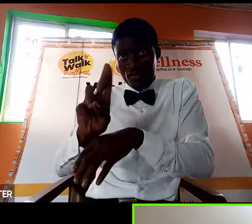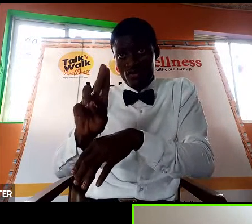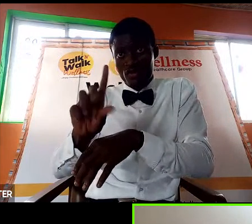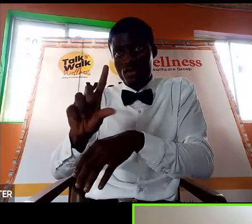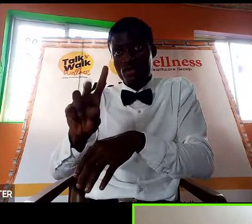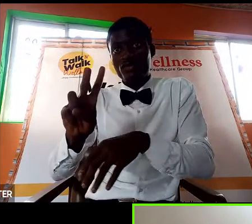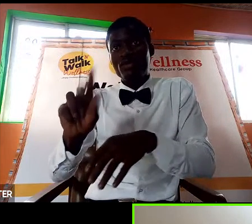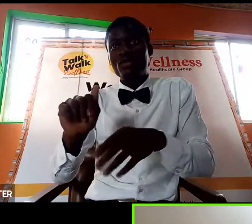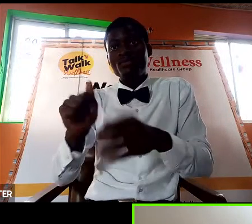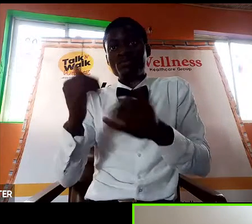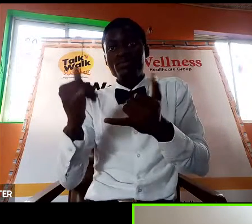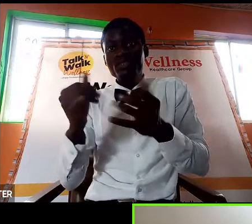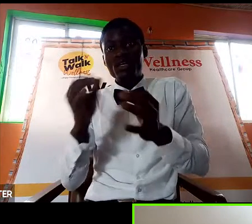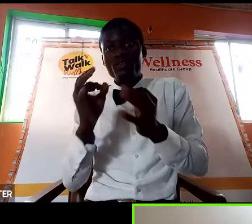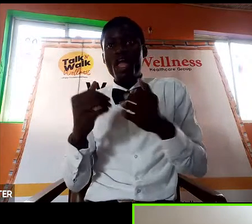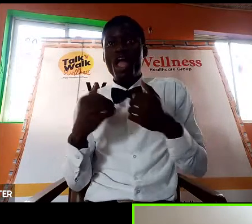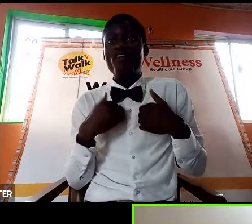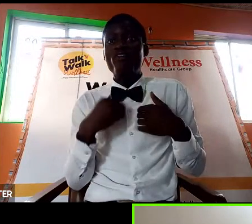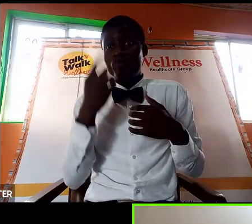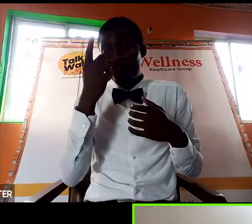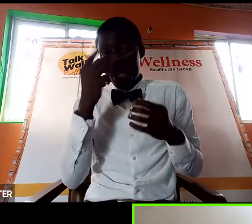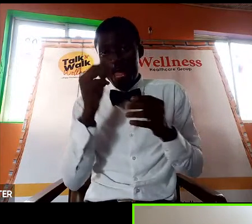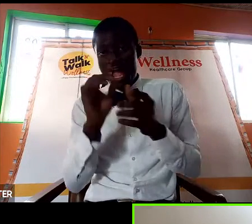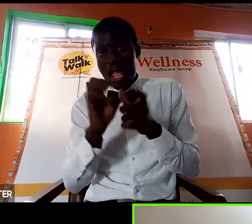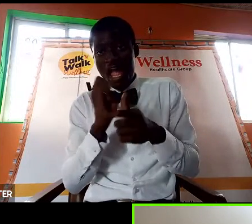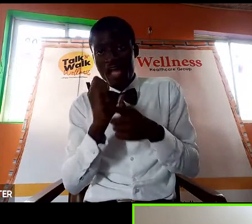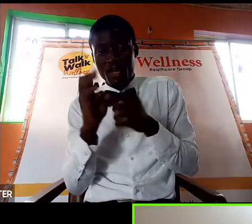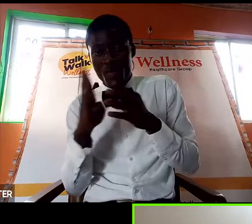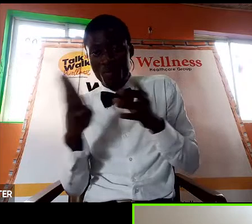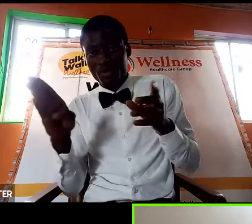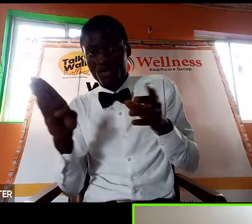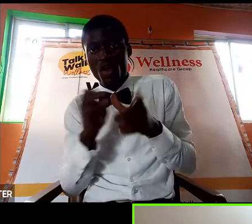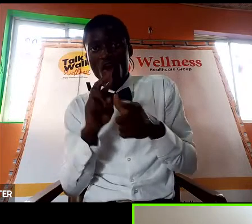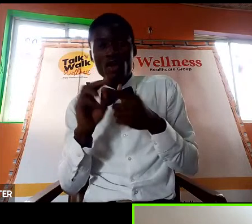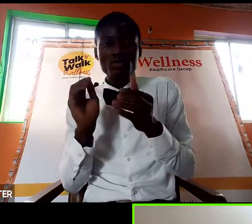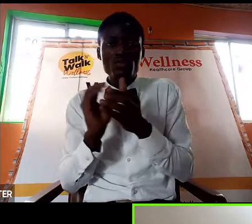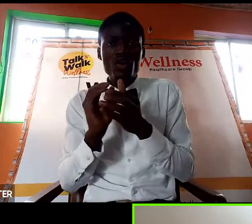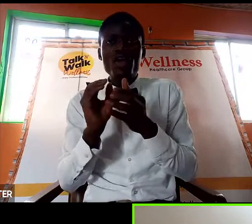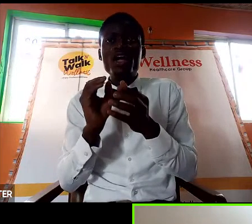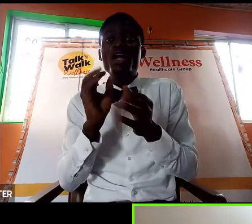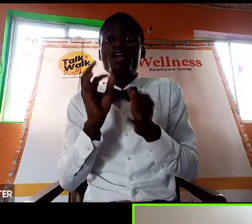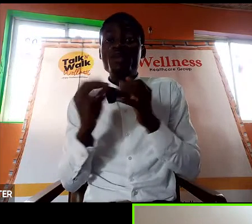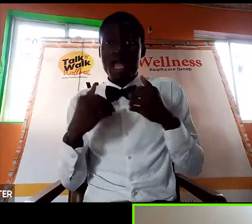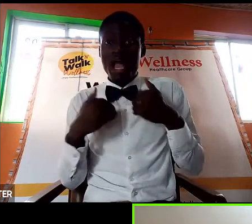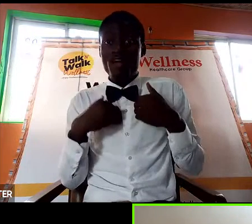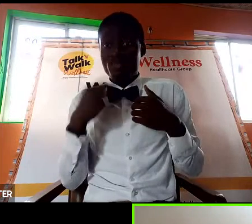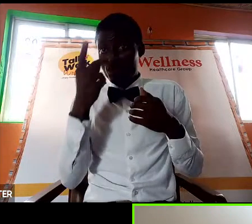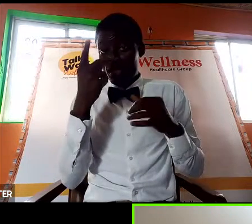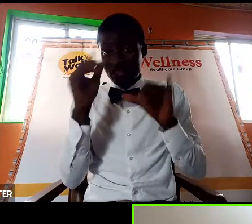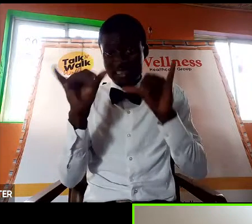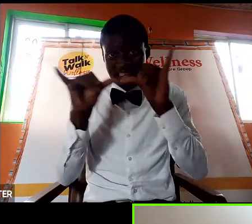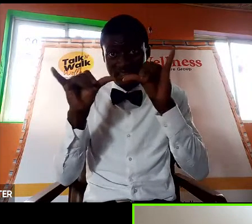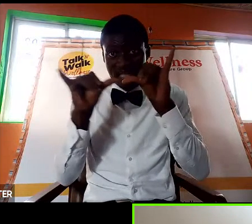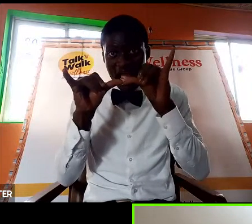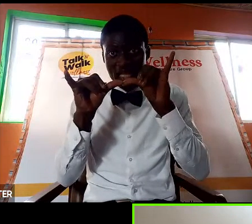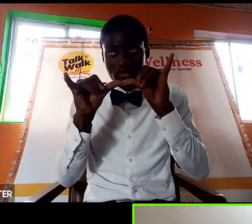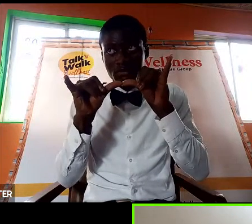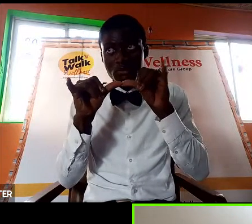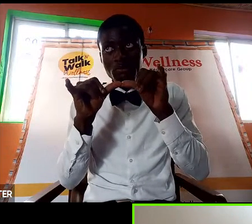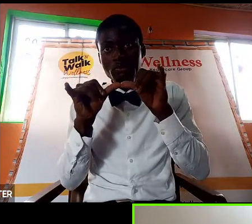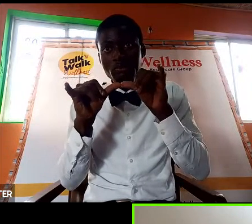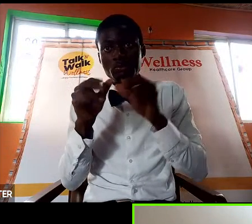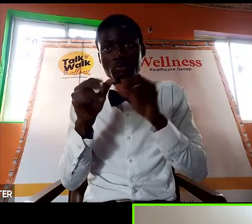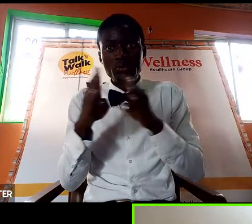spots by the time you penetrate inside the vagina. So if you have the size and you don't know how to use it, it doesn't make sense. So skill